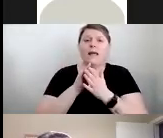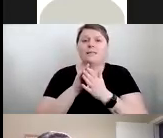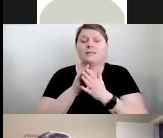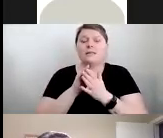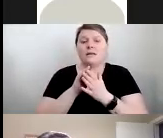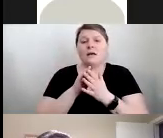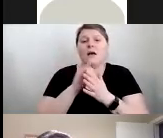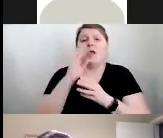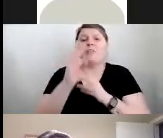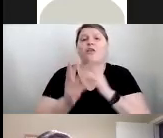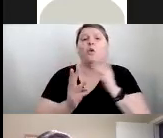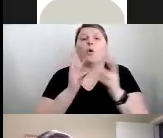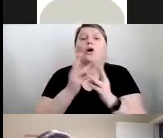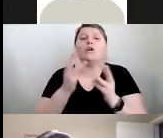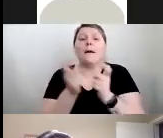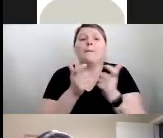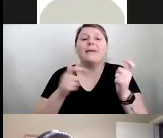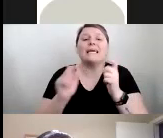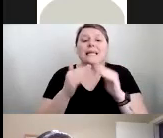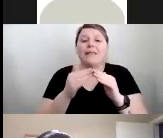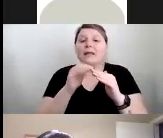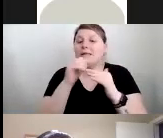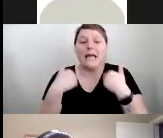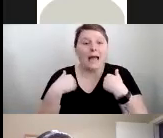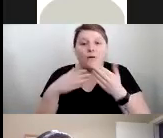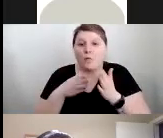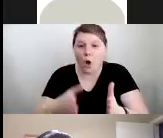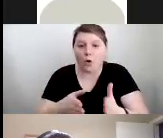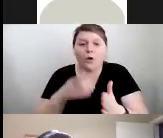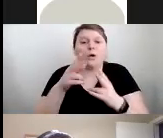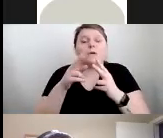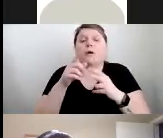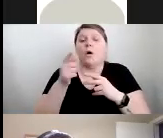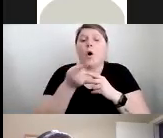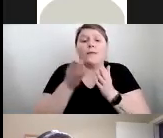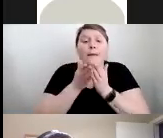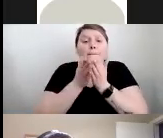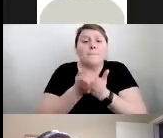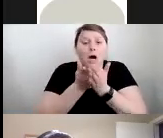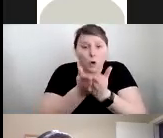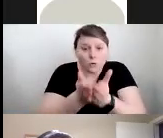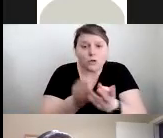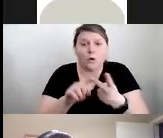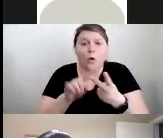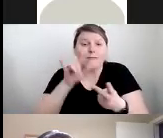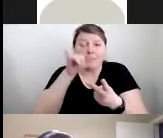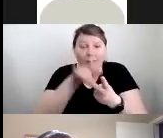not have road access. You can only boat in or fly in, 500,000 people.